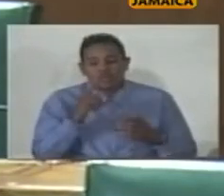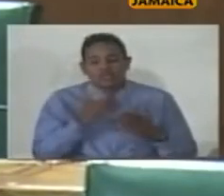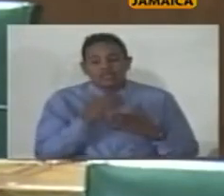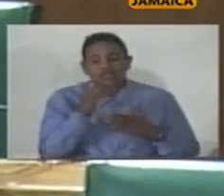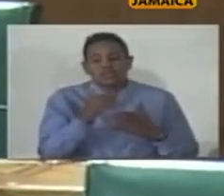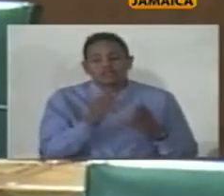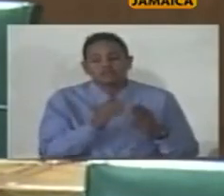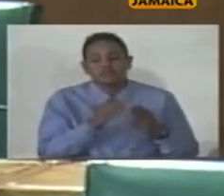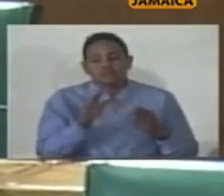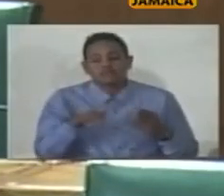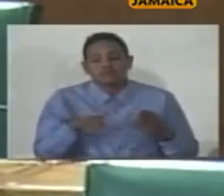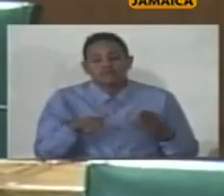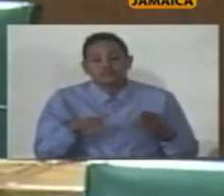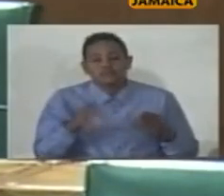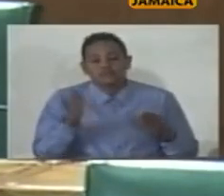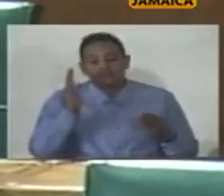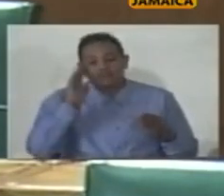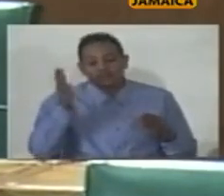House,